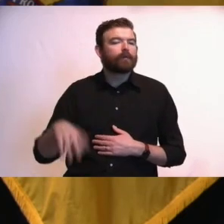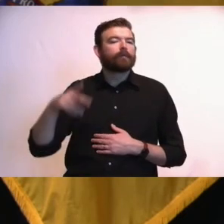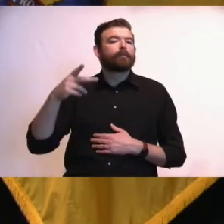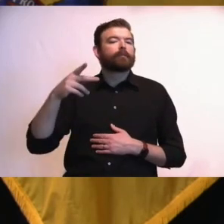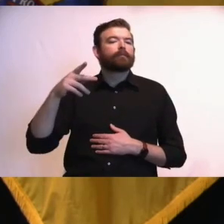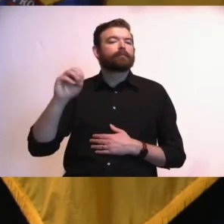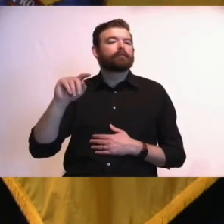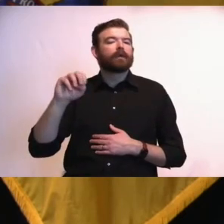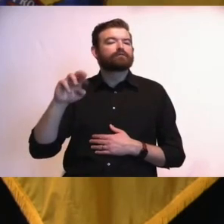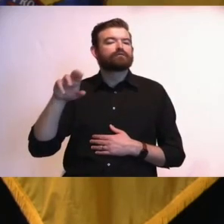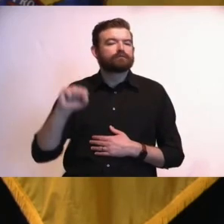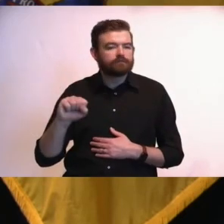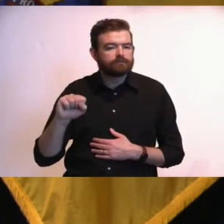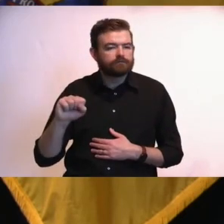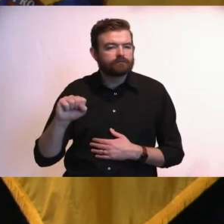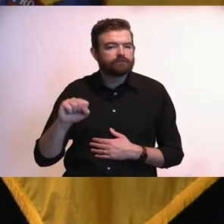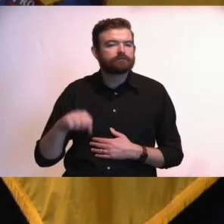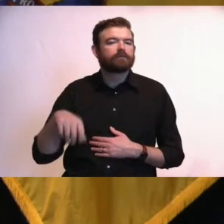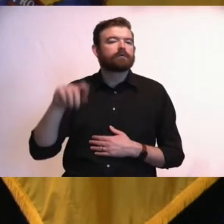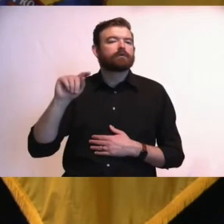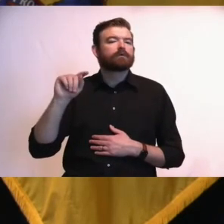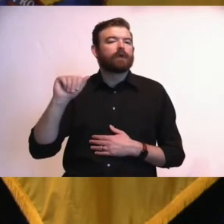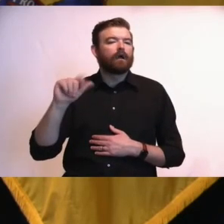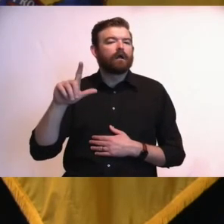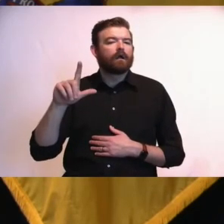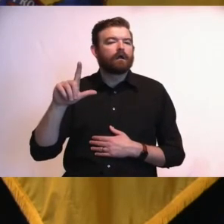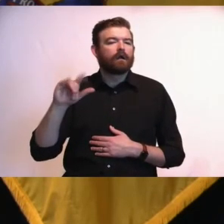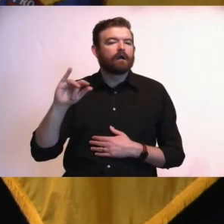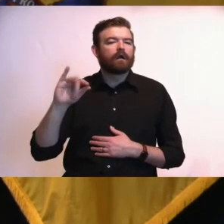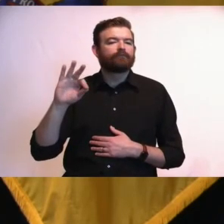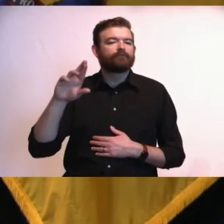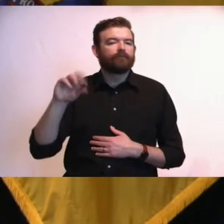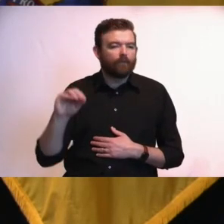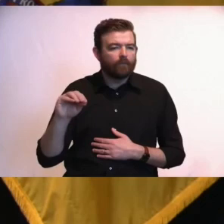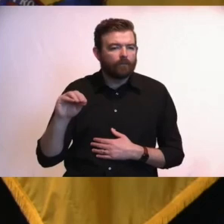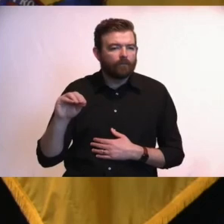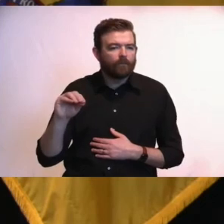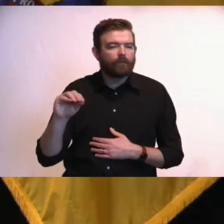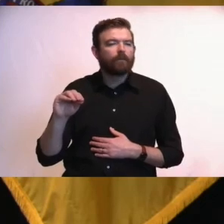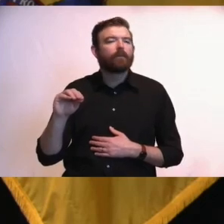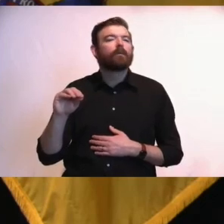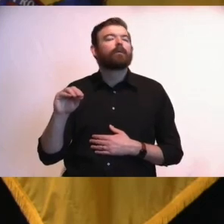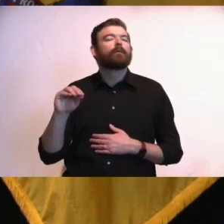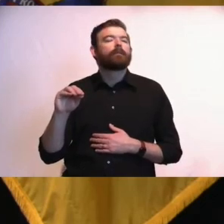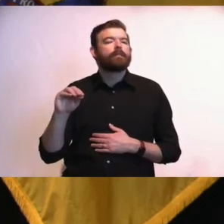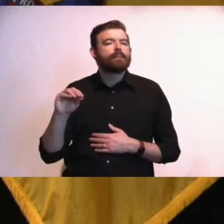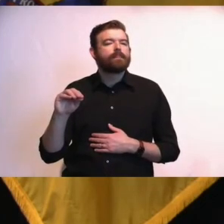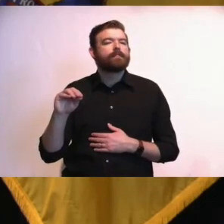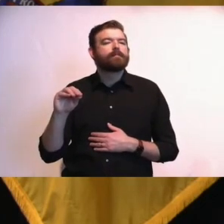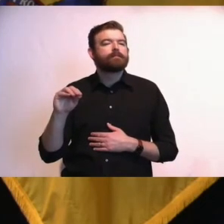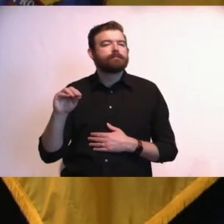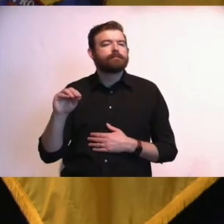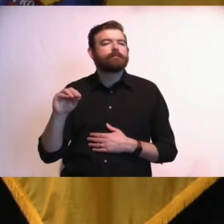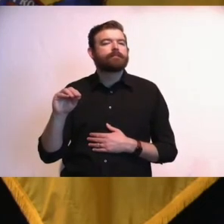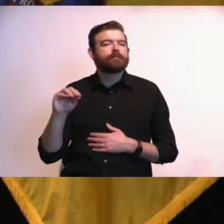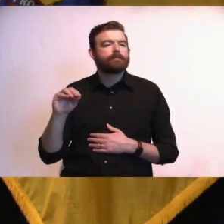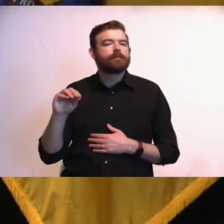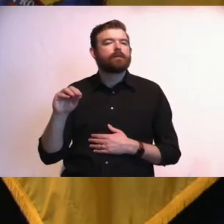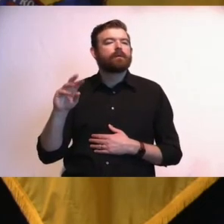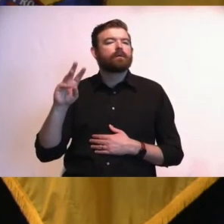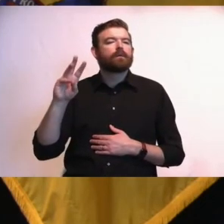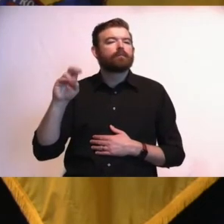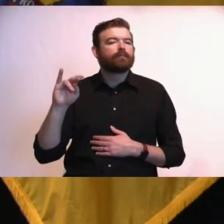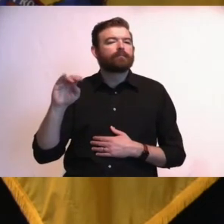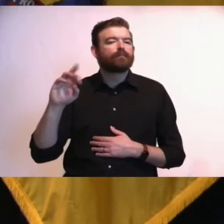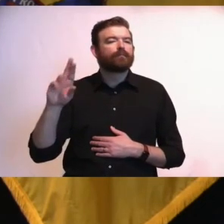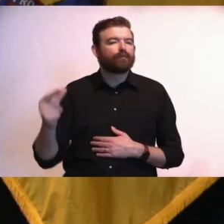Adam Teleferro, Assemblywoman Valerie Veneri Huddle, the great Senator Loretta Weinberg, who stepped off the stage technically